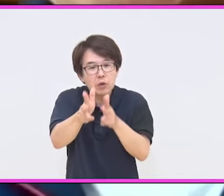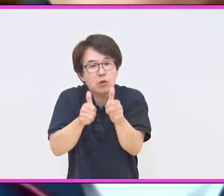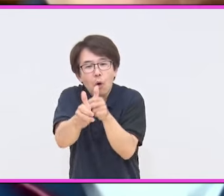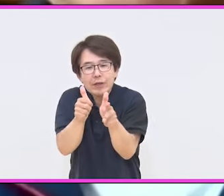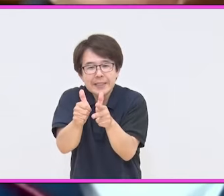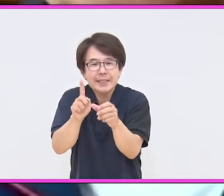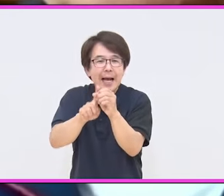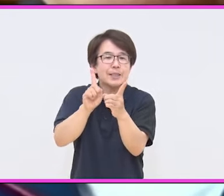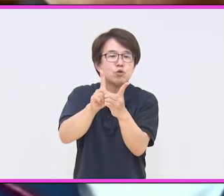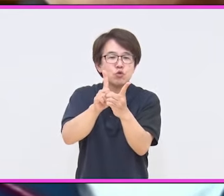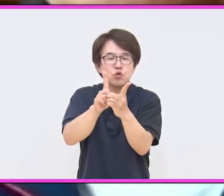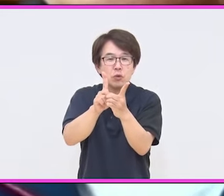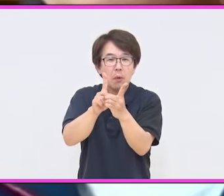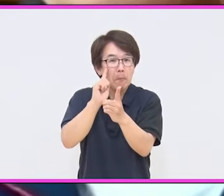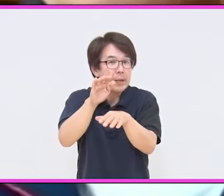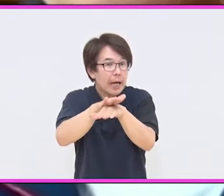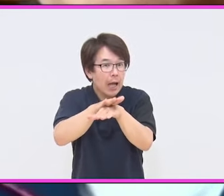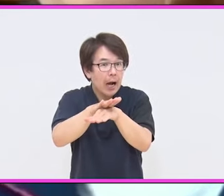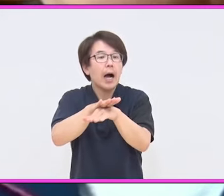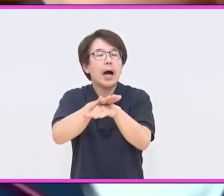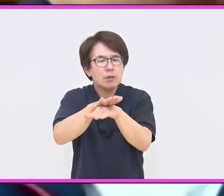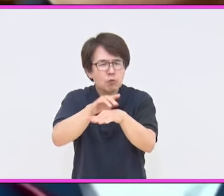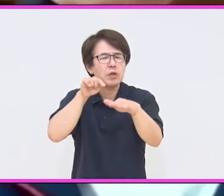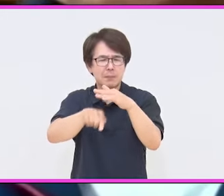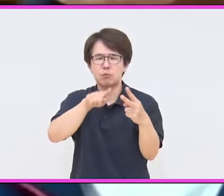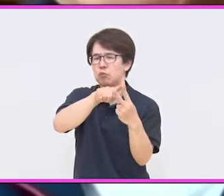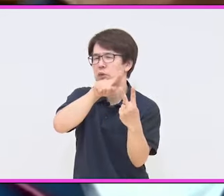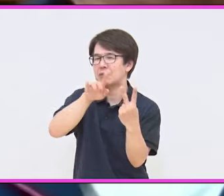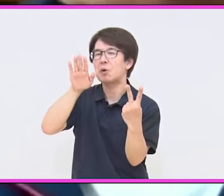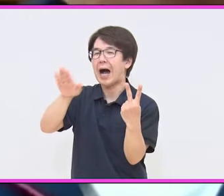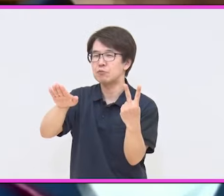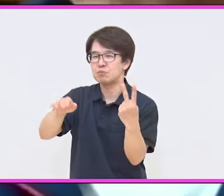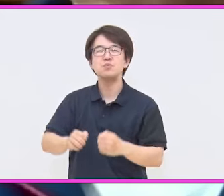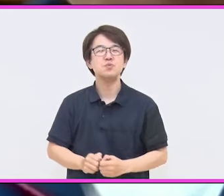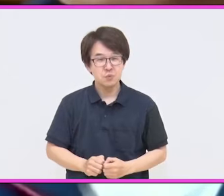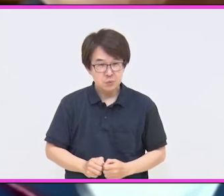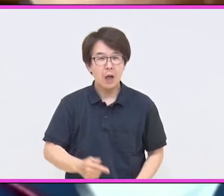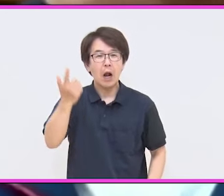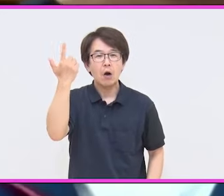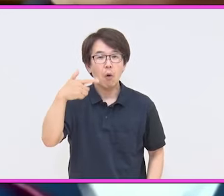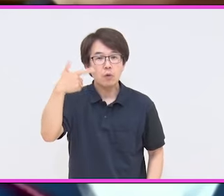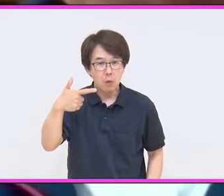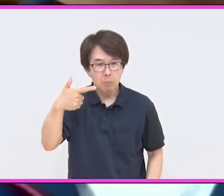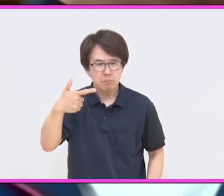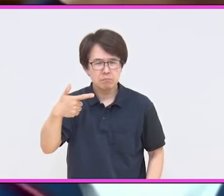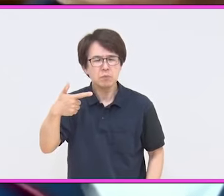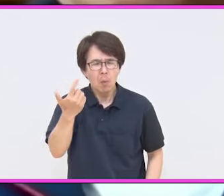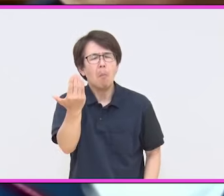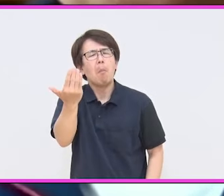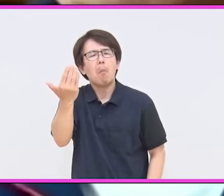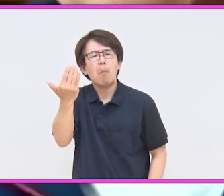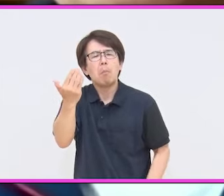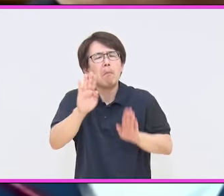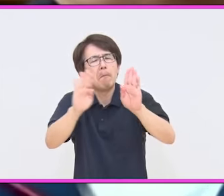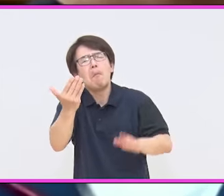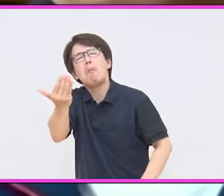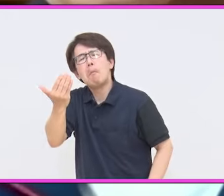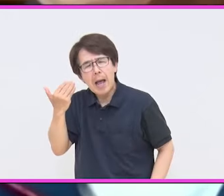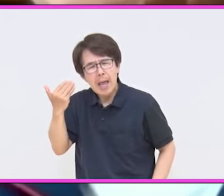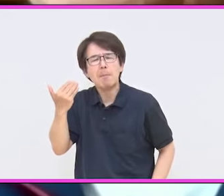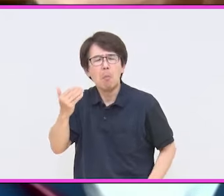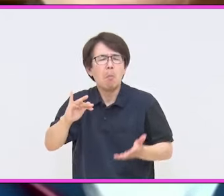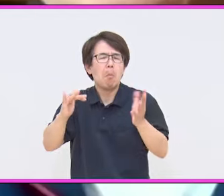people's attitudes and the way that they looked at sport. Things had changed a lot anyway prior to London, but London